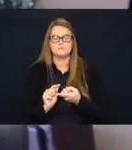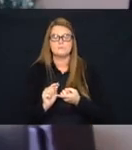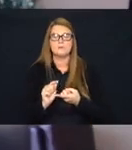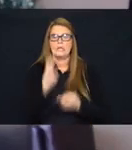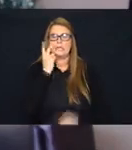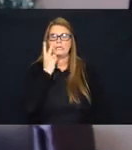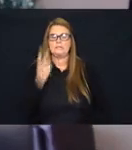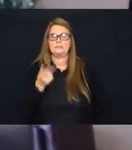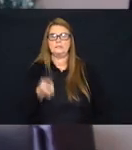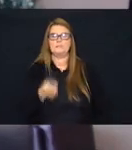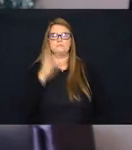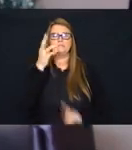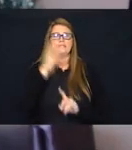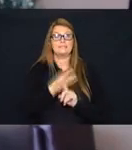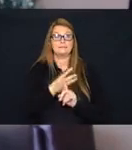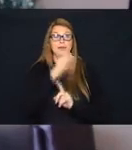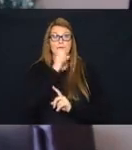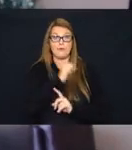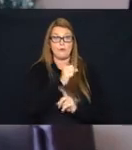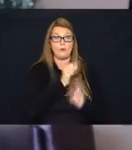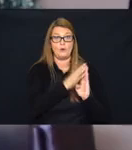in 6-month-olds to